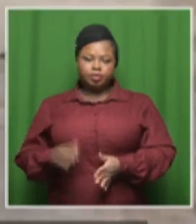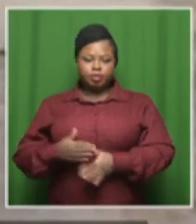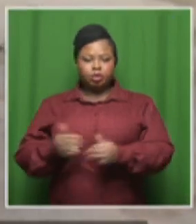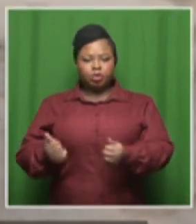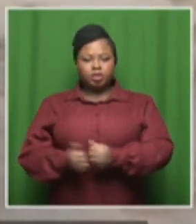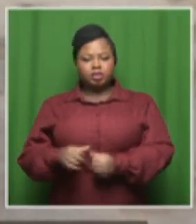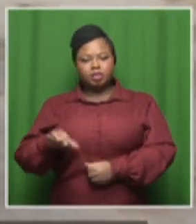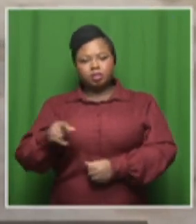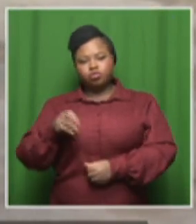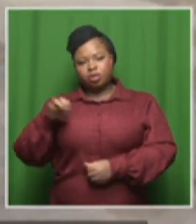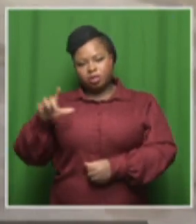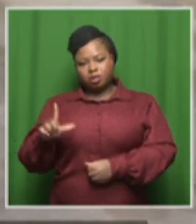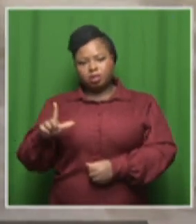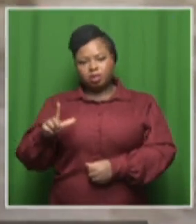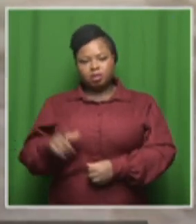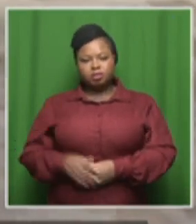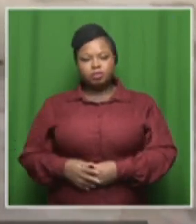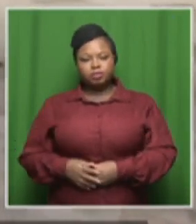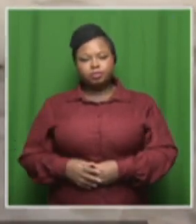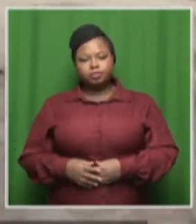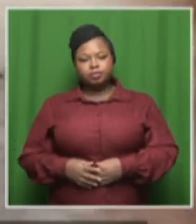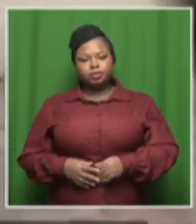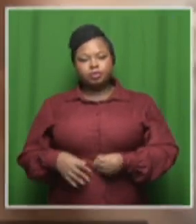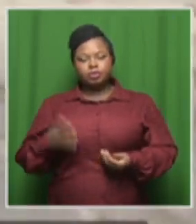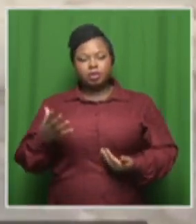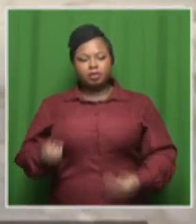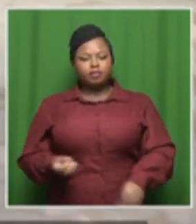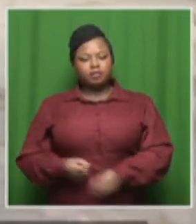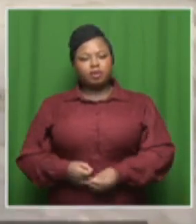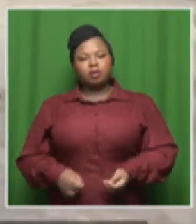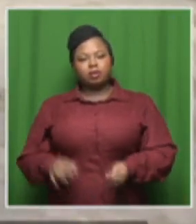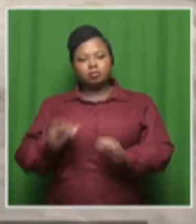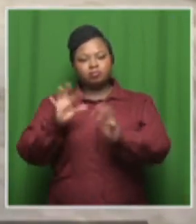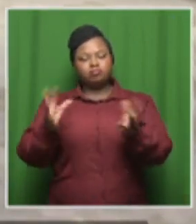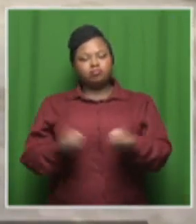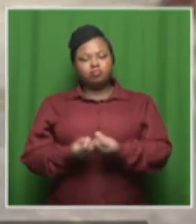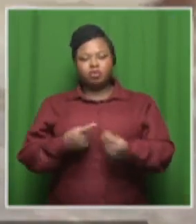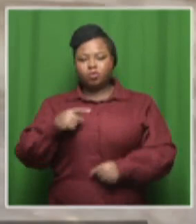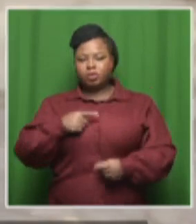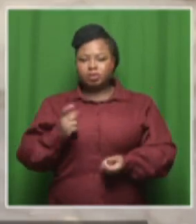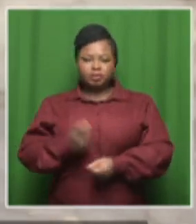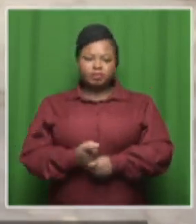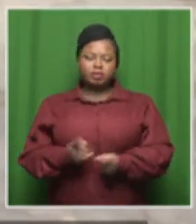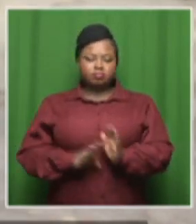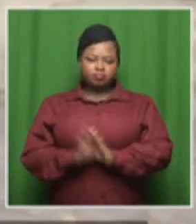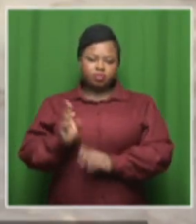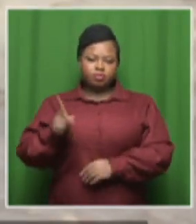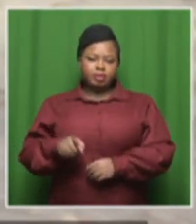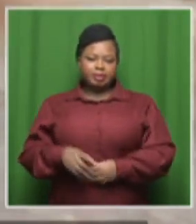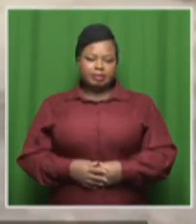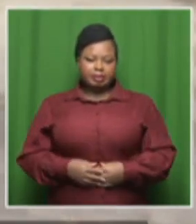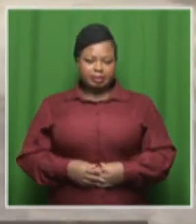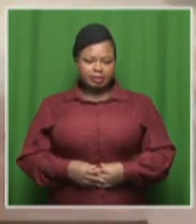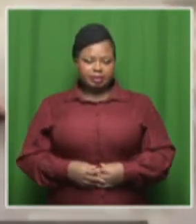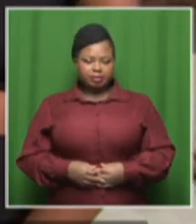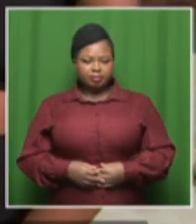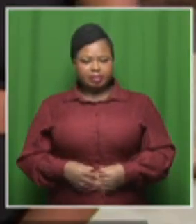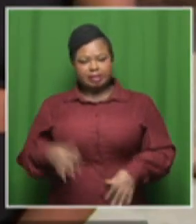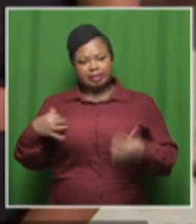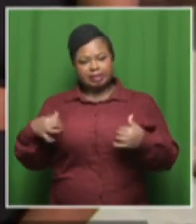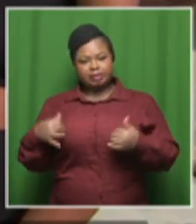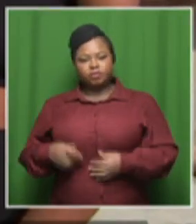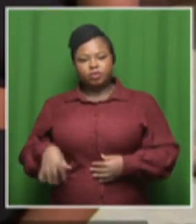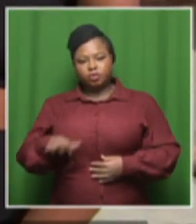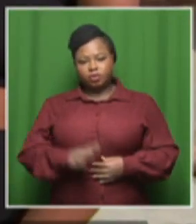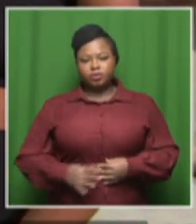colleagues, Gabriel, and they get such a well-rounded that it's hard for them not to improve. It's all very exciting for